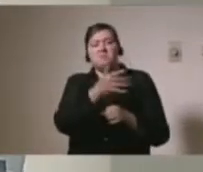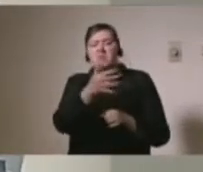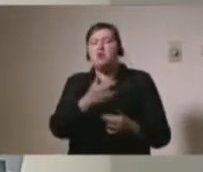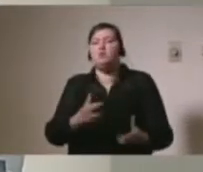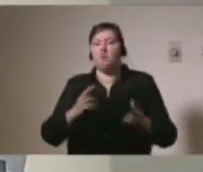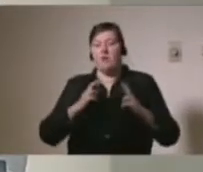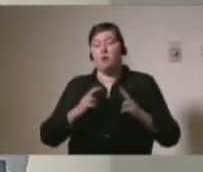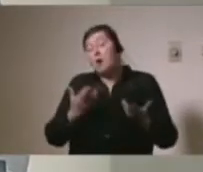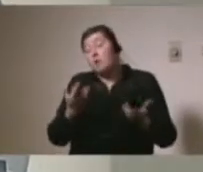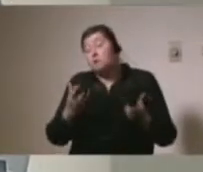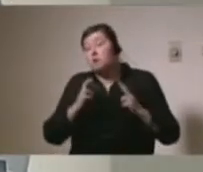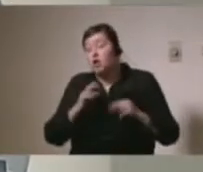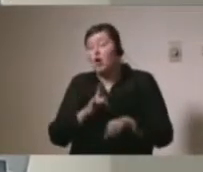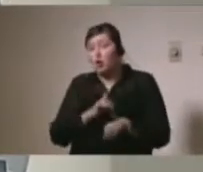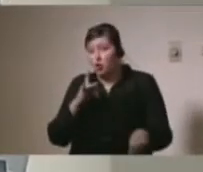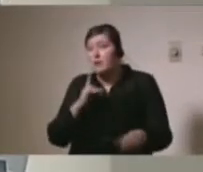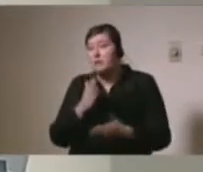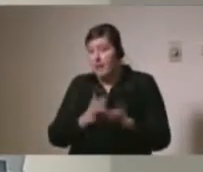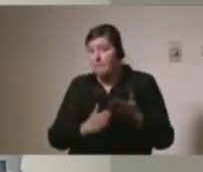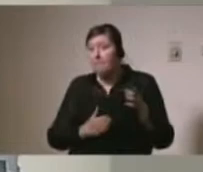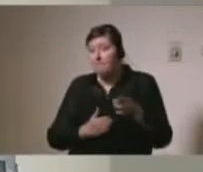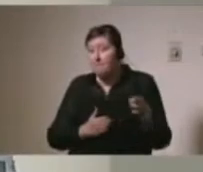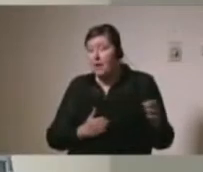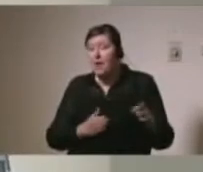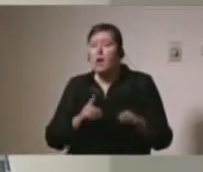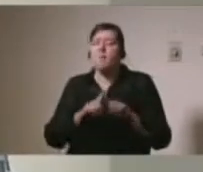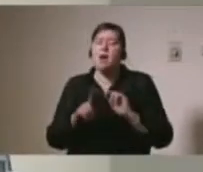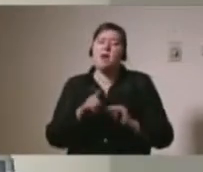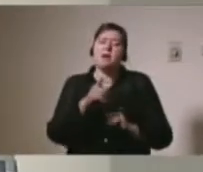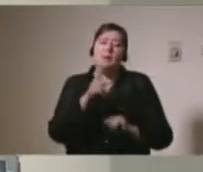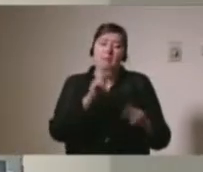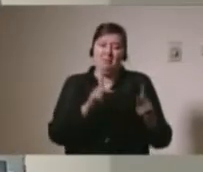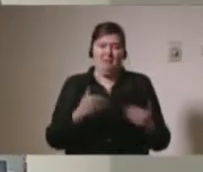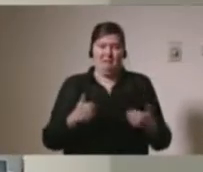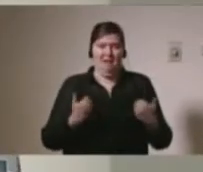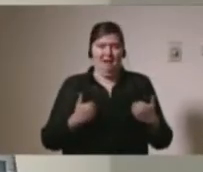and retired early, but many others, especially the younger ones,